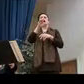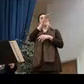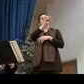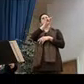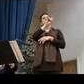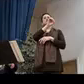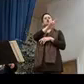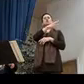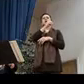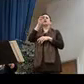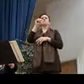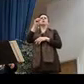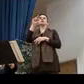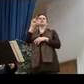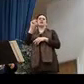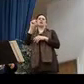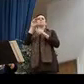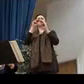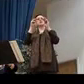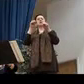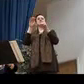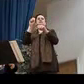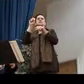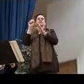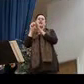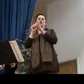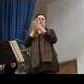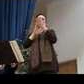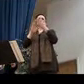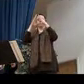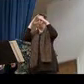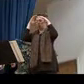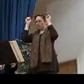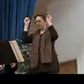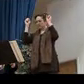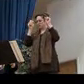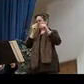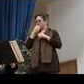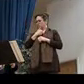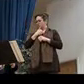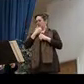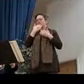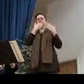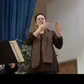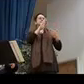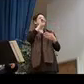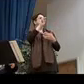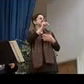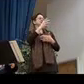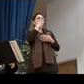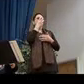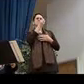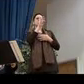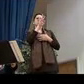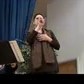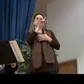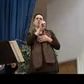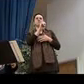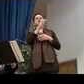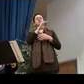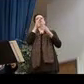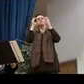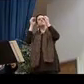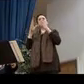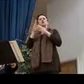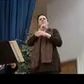President Wydette Rosado to personally thank Dean Wall, the faculty and staff of Great Falls College. These individuals